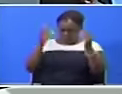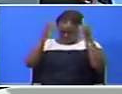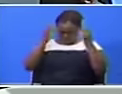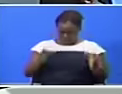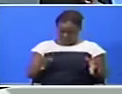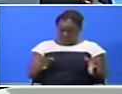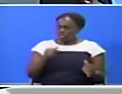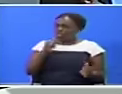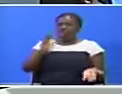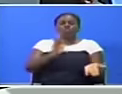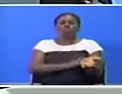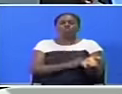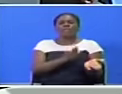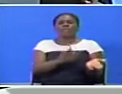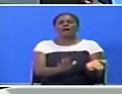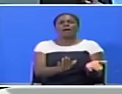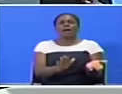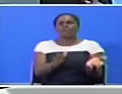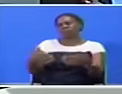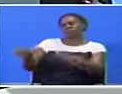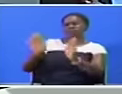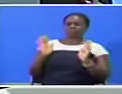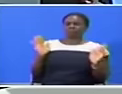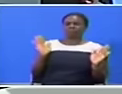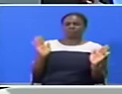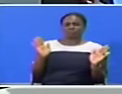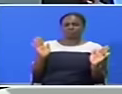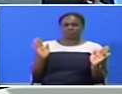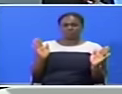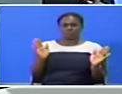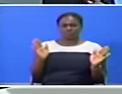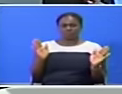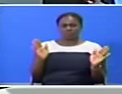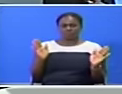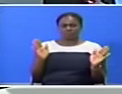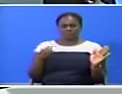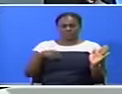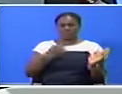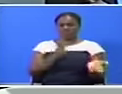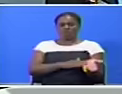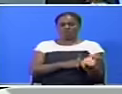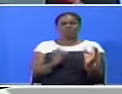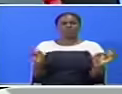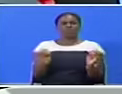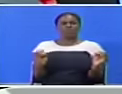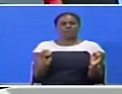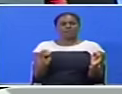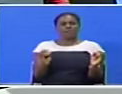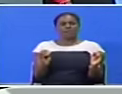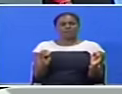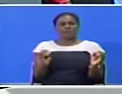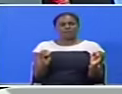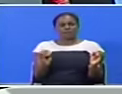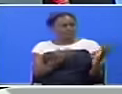to not to comment on it, and they said we let the millers to deal with it, so we're not commenting. But and to be fair, also in